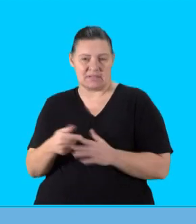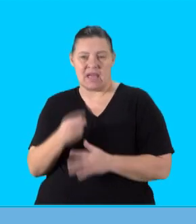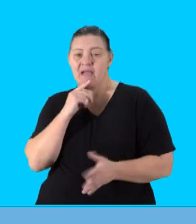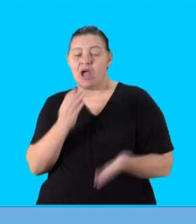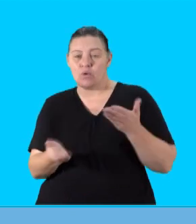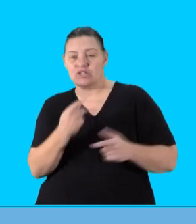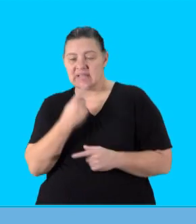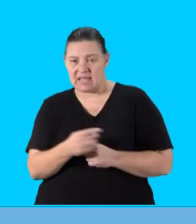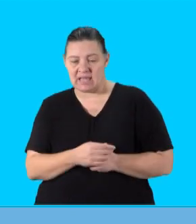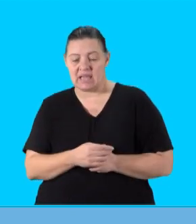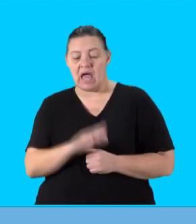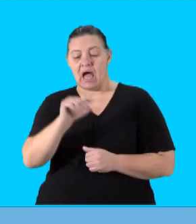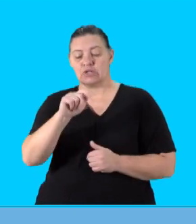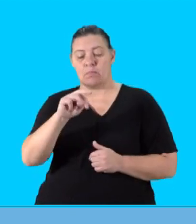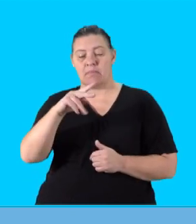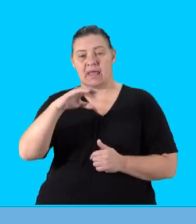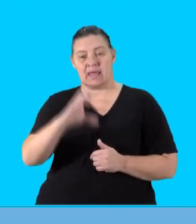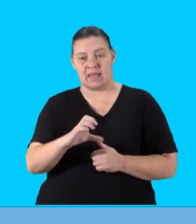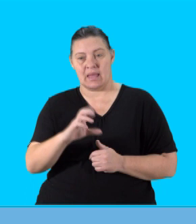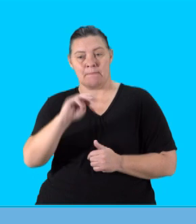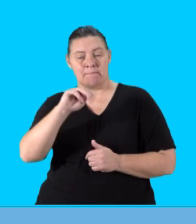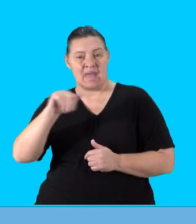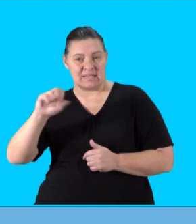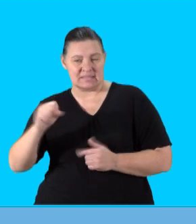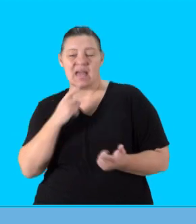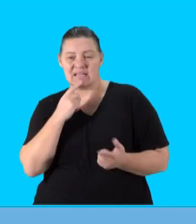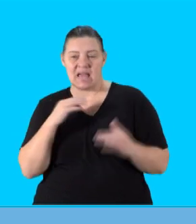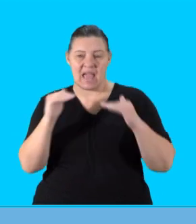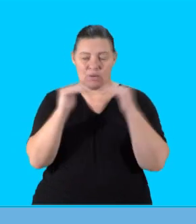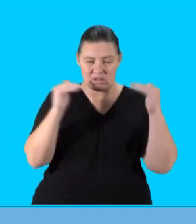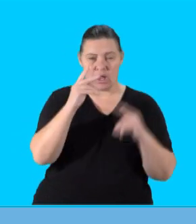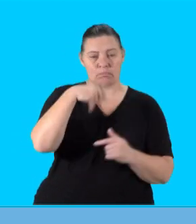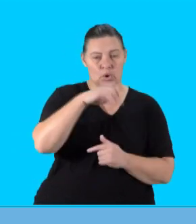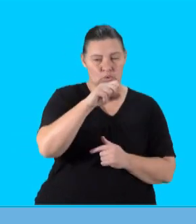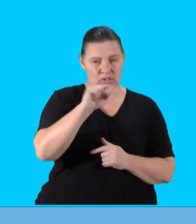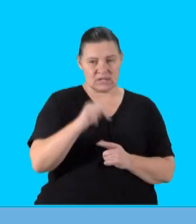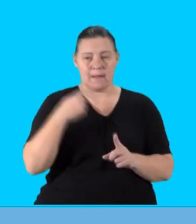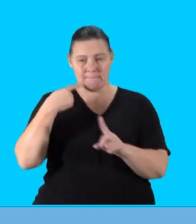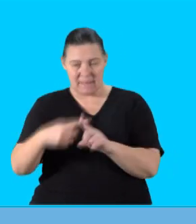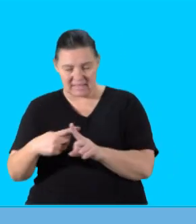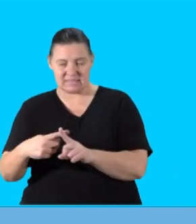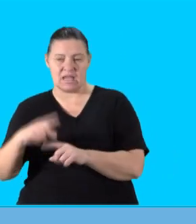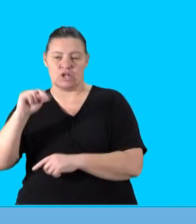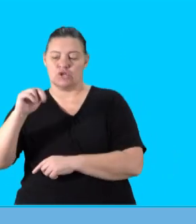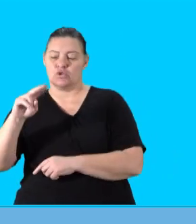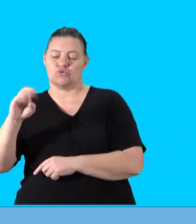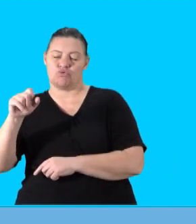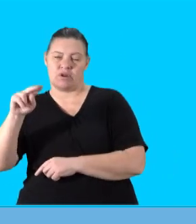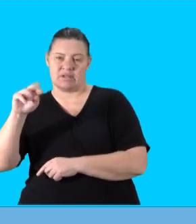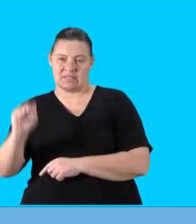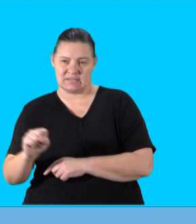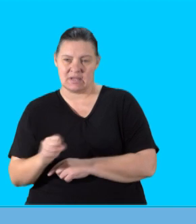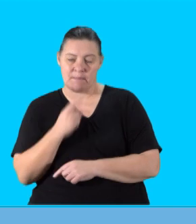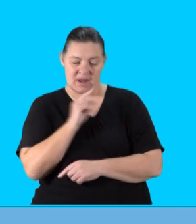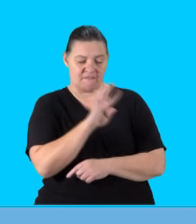The equation says the atomic mass is equals to the number of protons plus the number of neutrons. So I'm given the